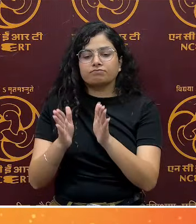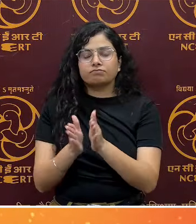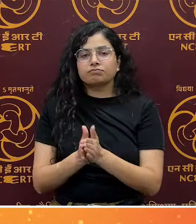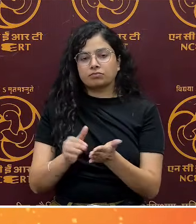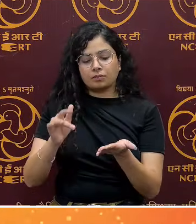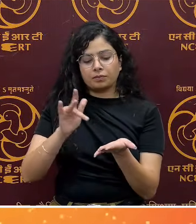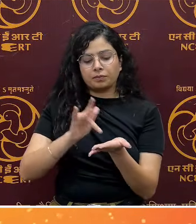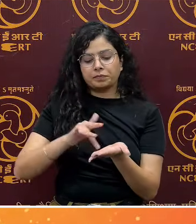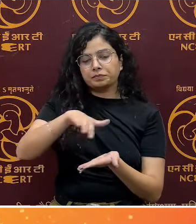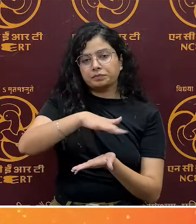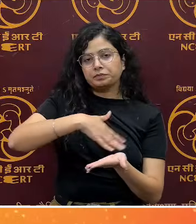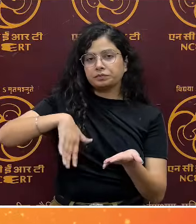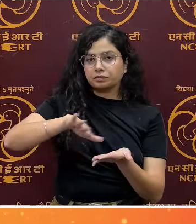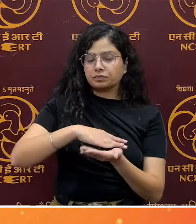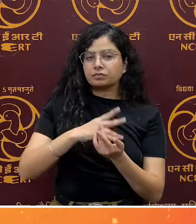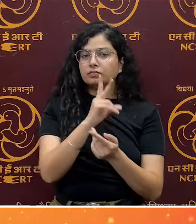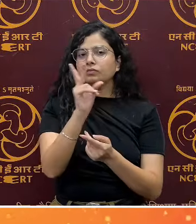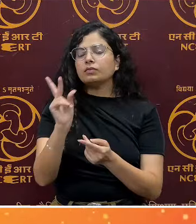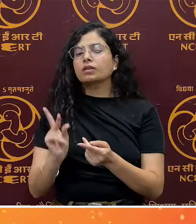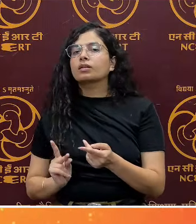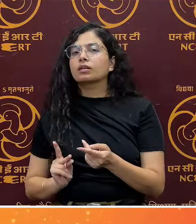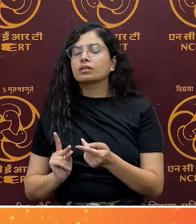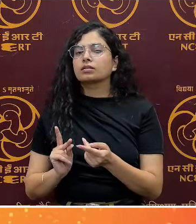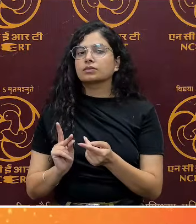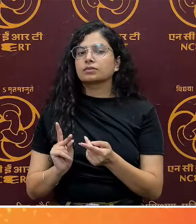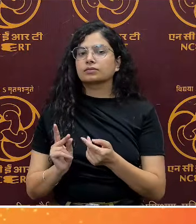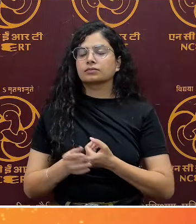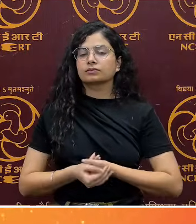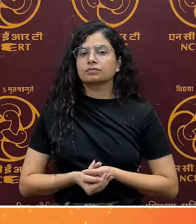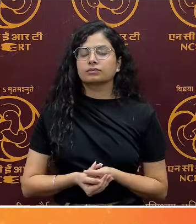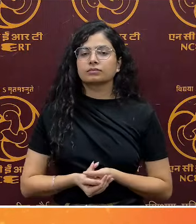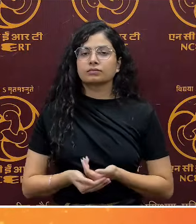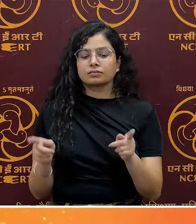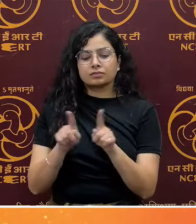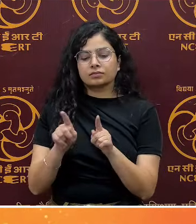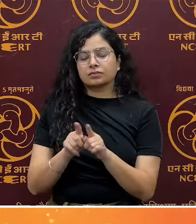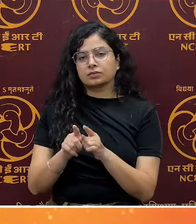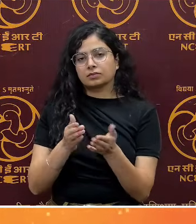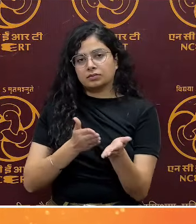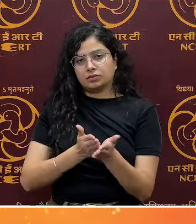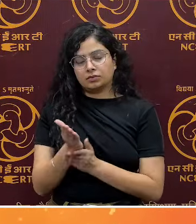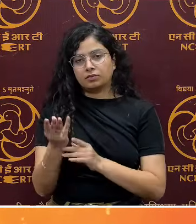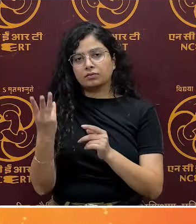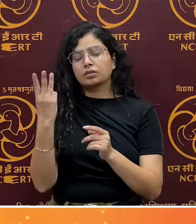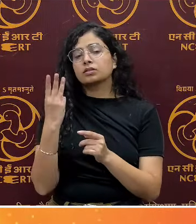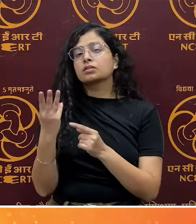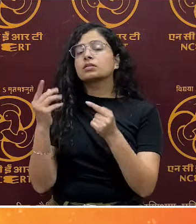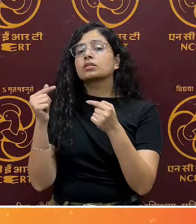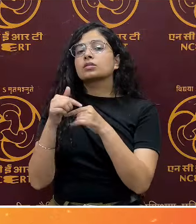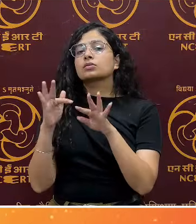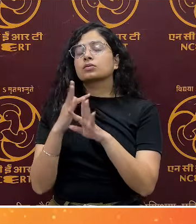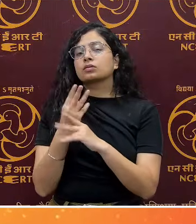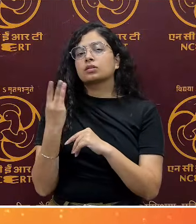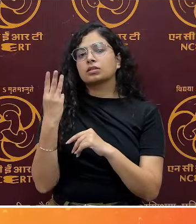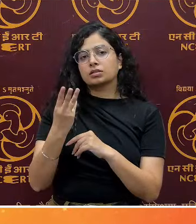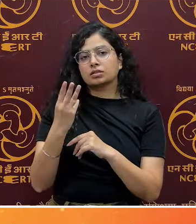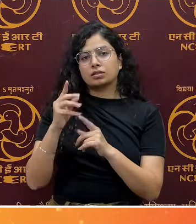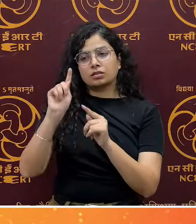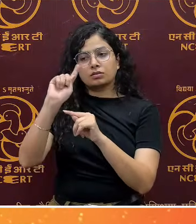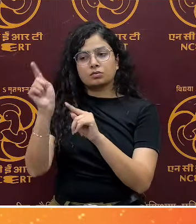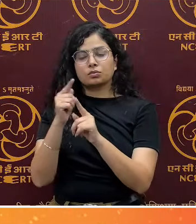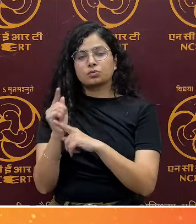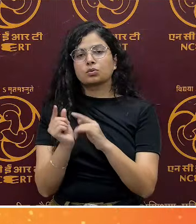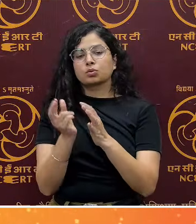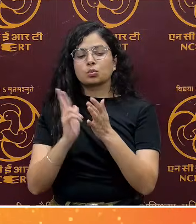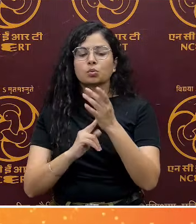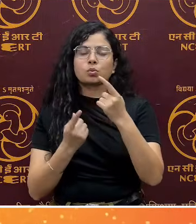square unit. Second number will be represented by 2 square units, and similarly 3 will be represented by 3 square units.